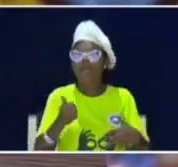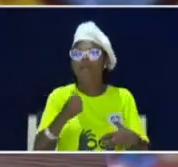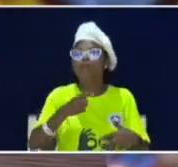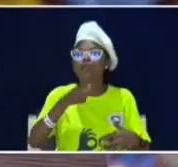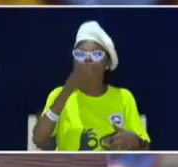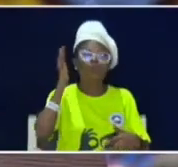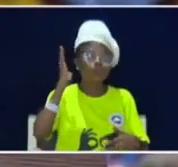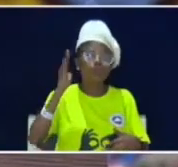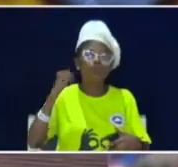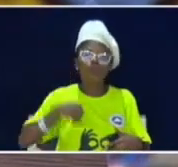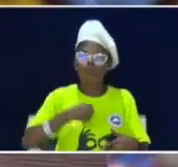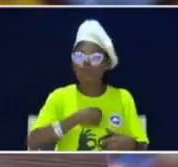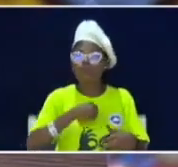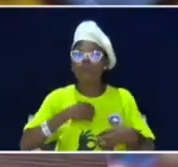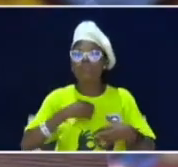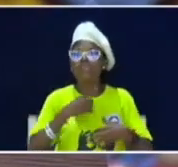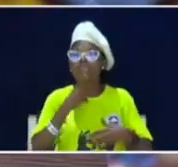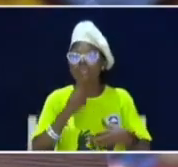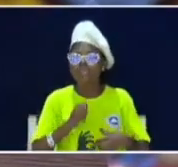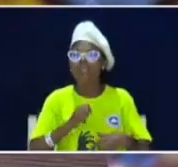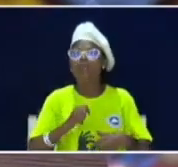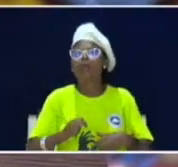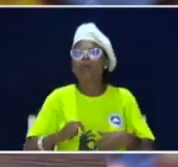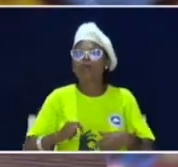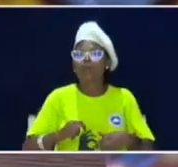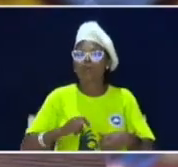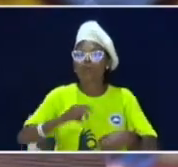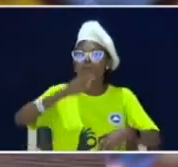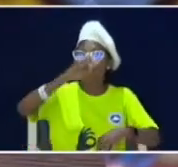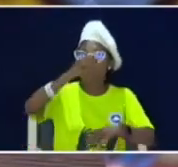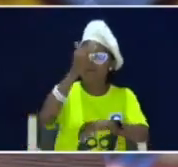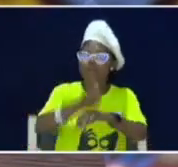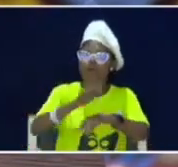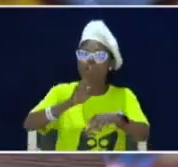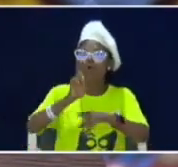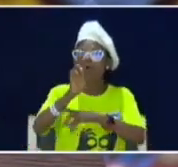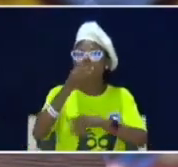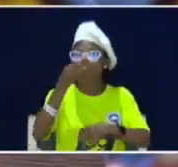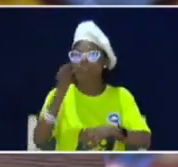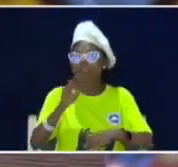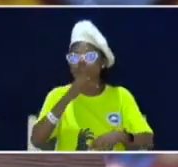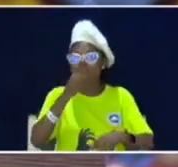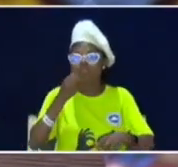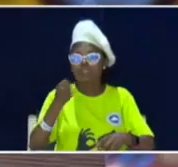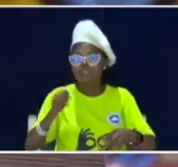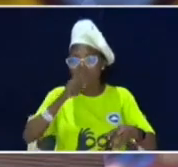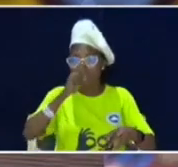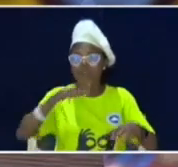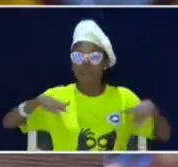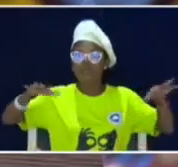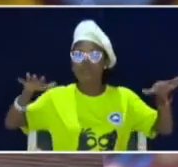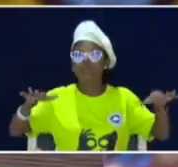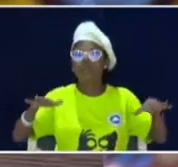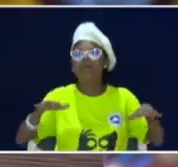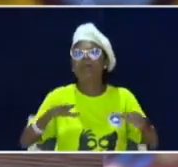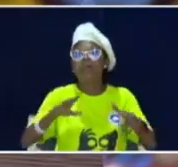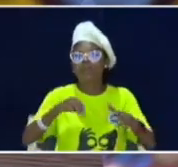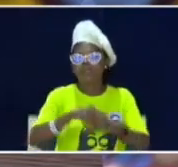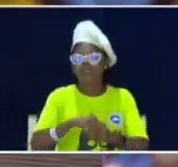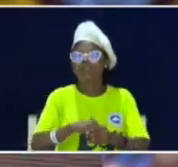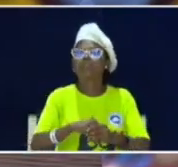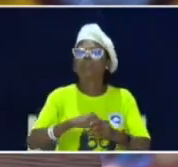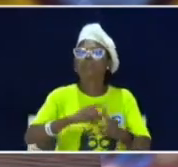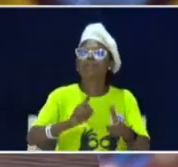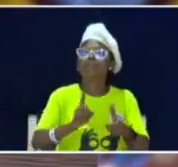wing? To enjoy victory. To enjoy victory. 1 Samuel chapter 17 verse 42 to